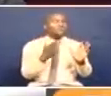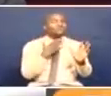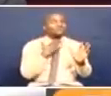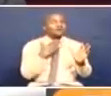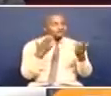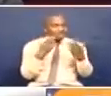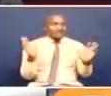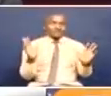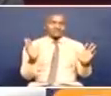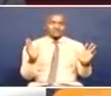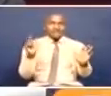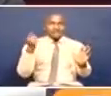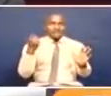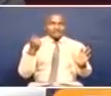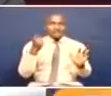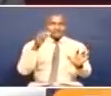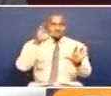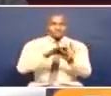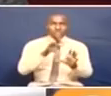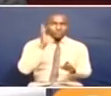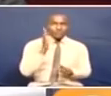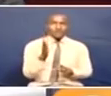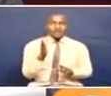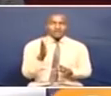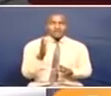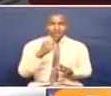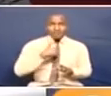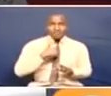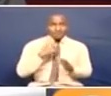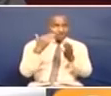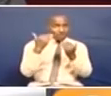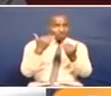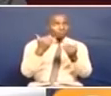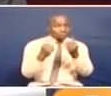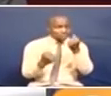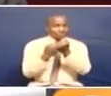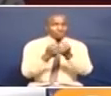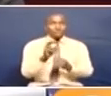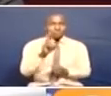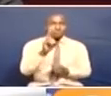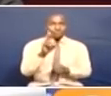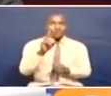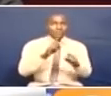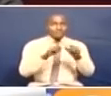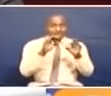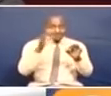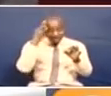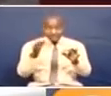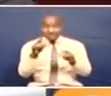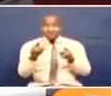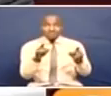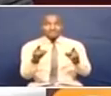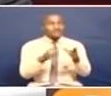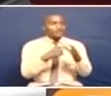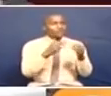with it. Mm. Kenyans will decide whichever way they decide. Of course, you know, I hope how they decide for Uhuru Kenyatta. But whichever way they decide, yeah, let us then